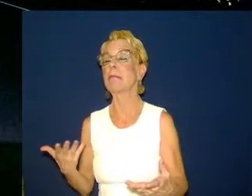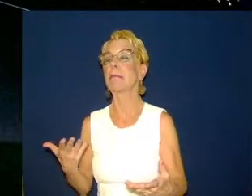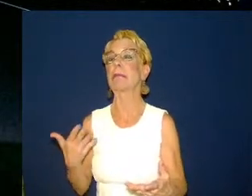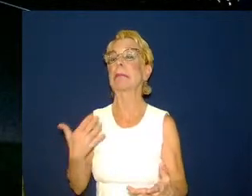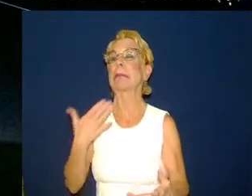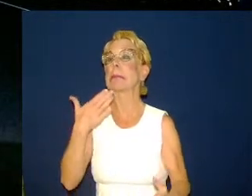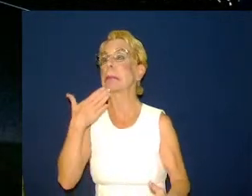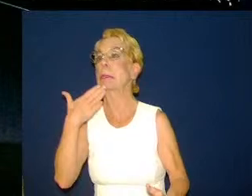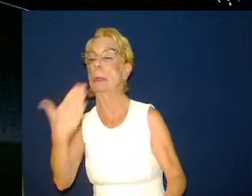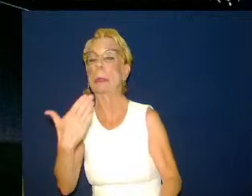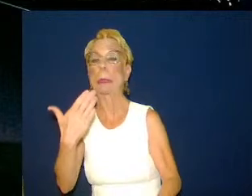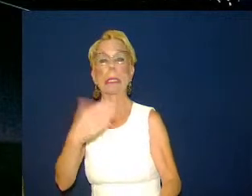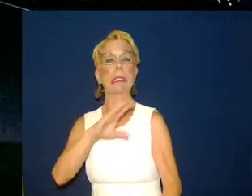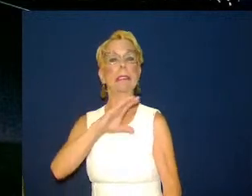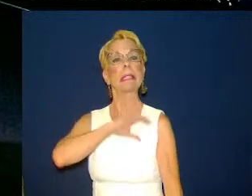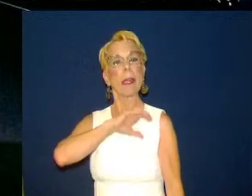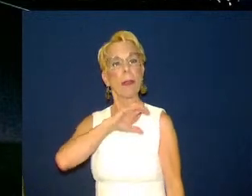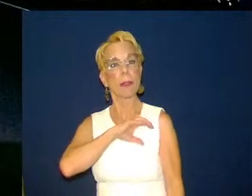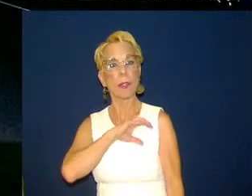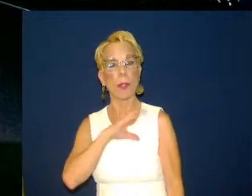love you. I love you.